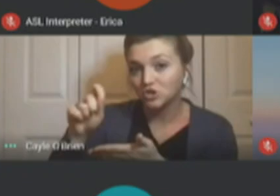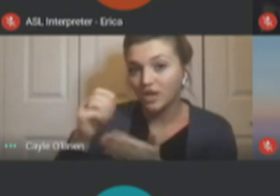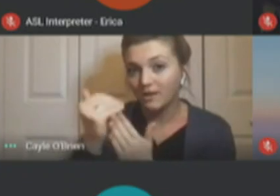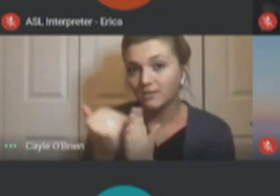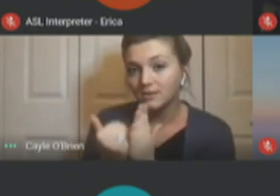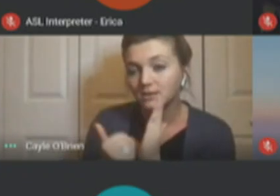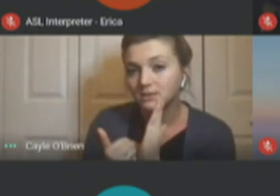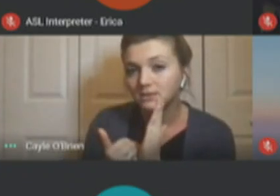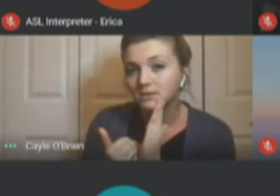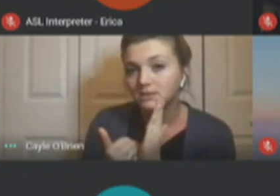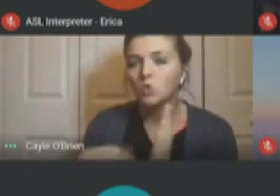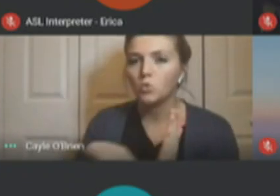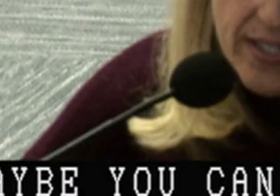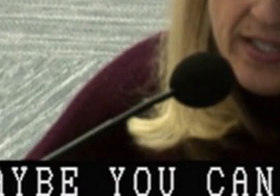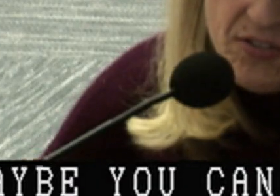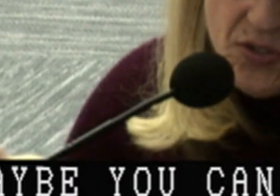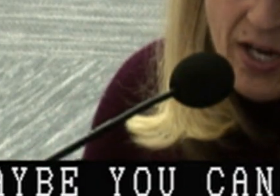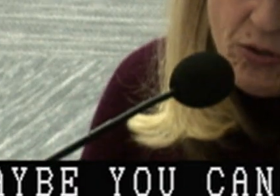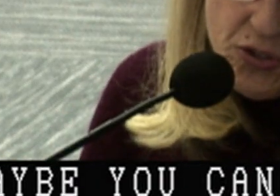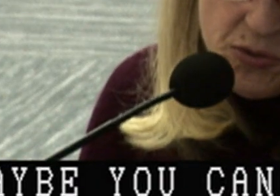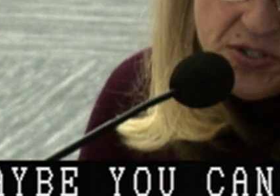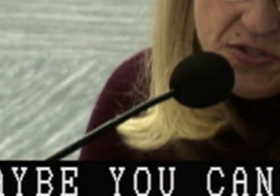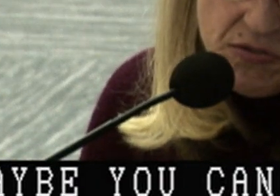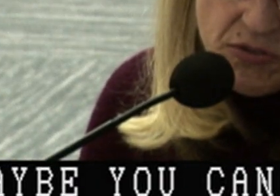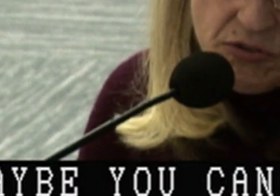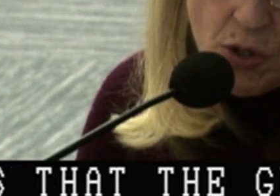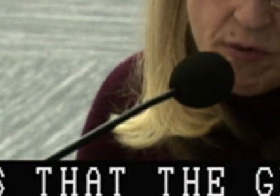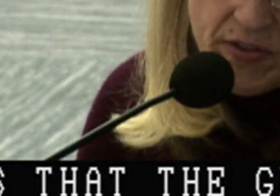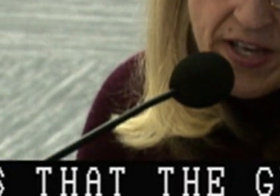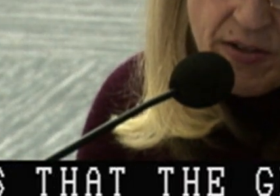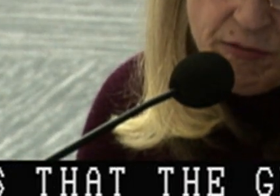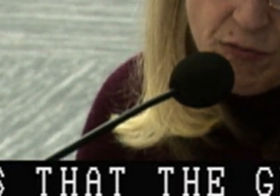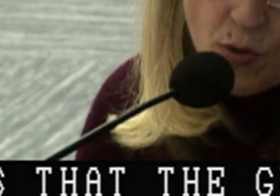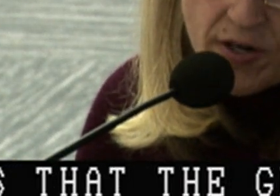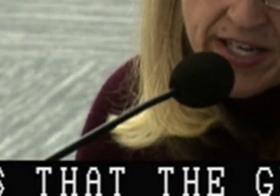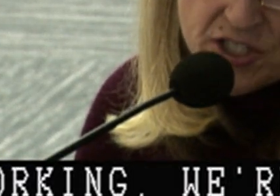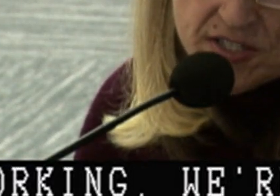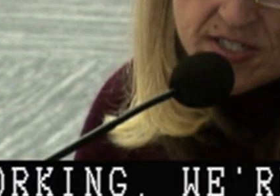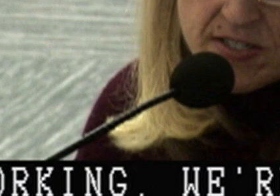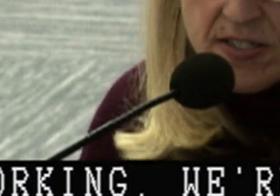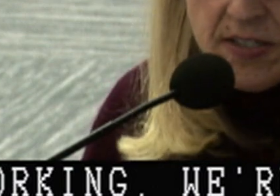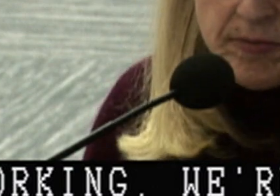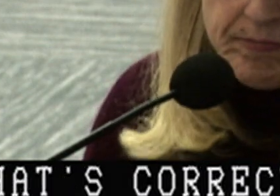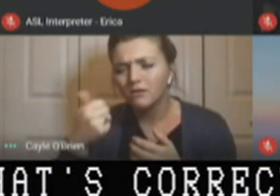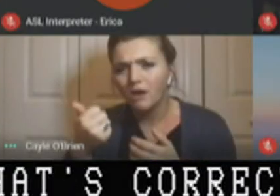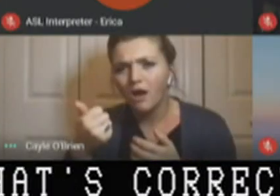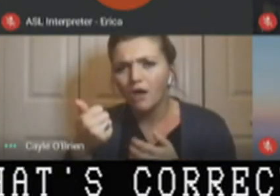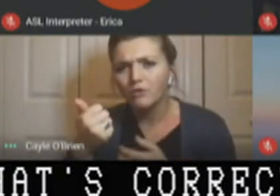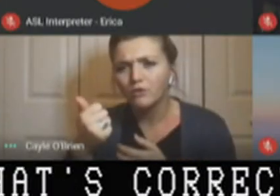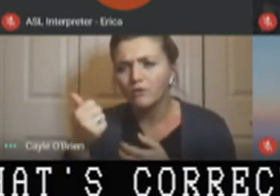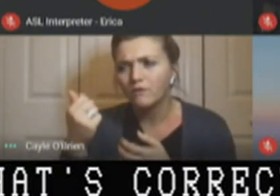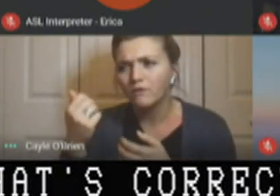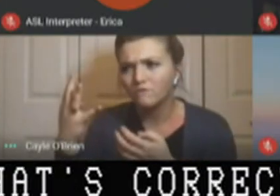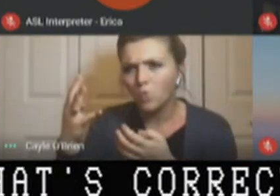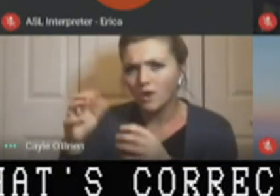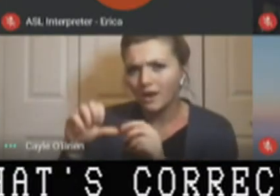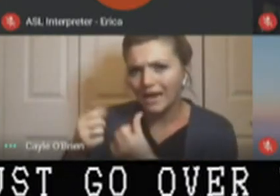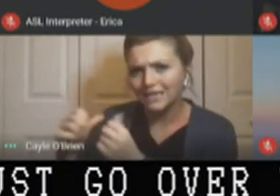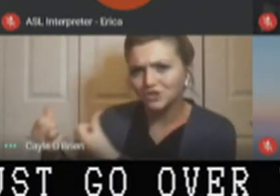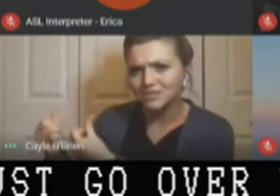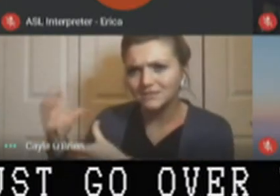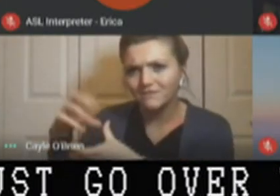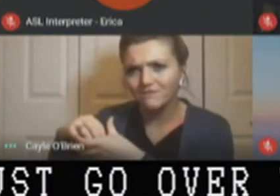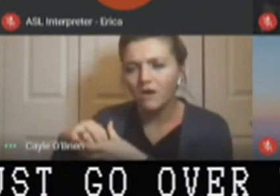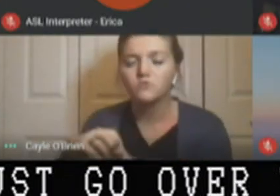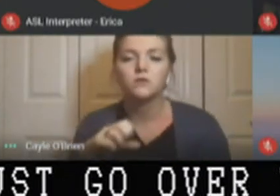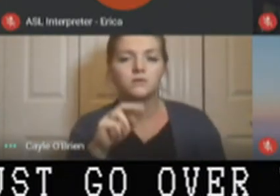are part of it. That's correct, Wesley. And Sonal, could you just go over the other 4 agencies? Absolutely. So thank you,